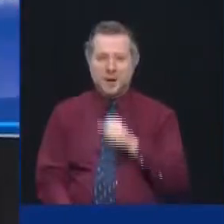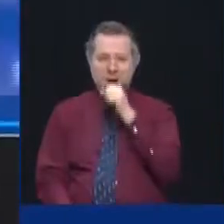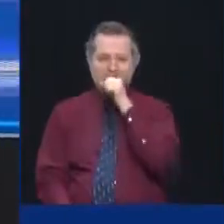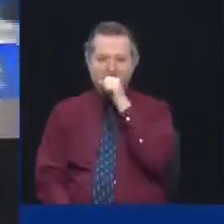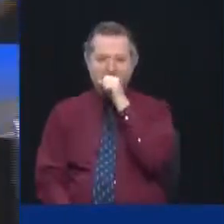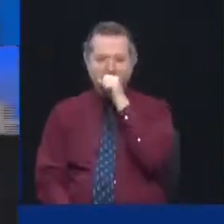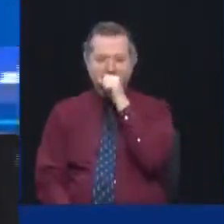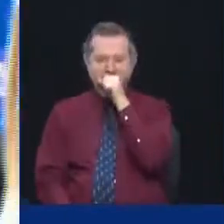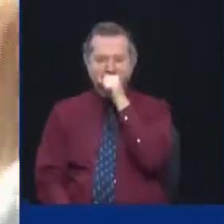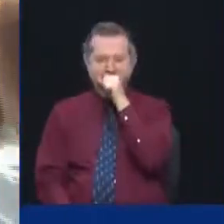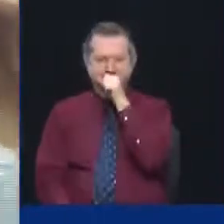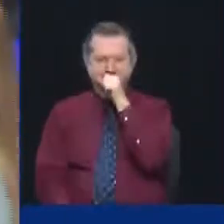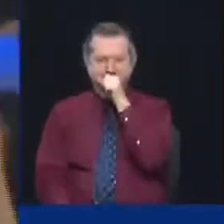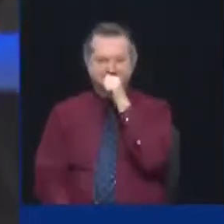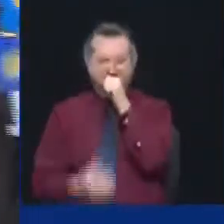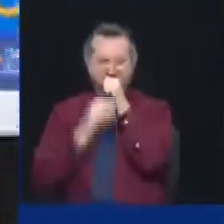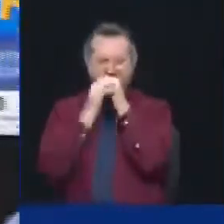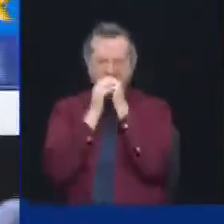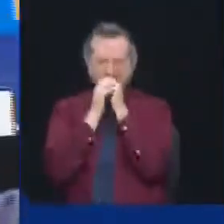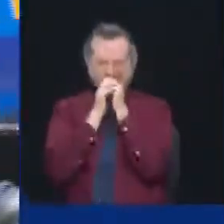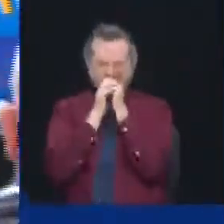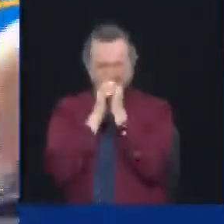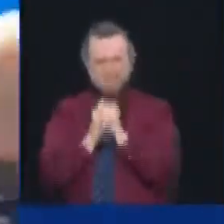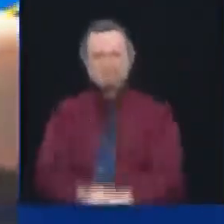plan, $51 billion.